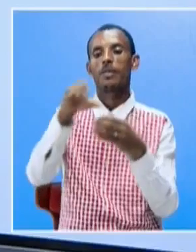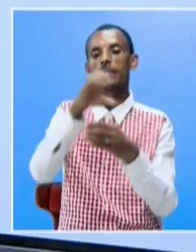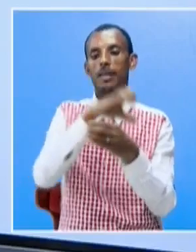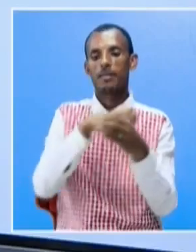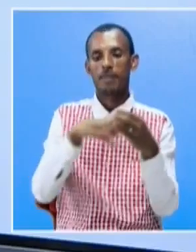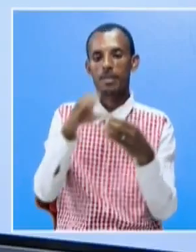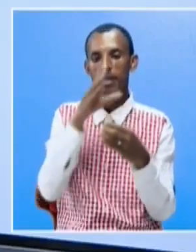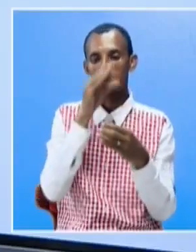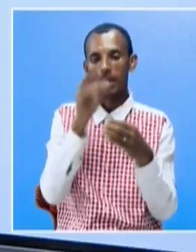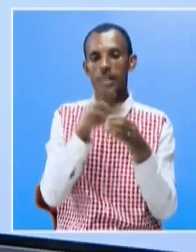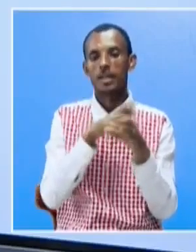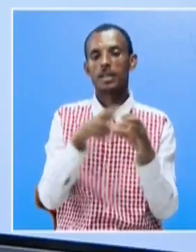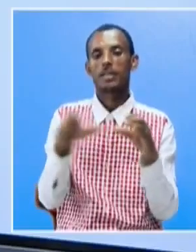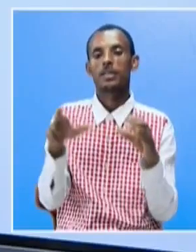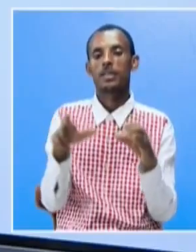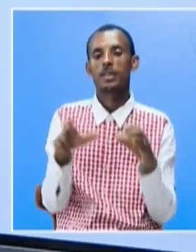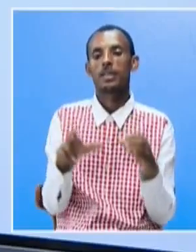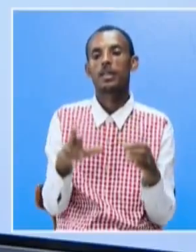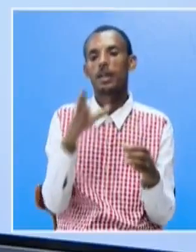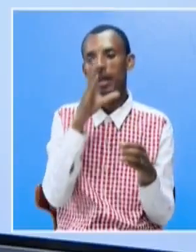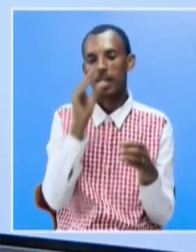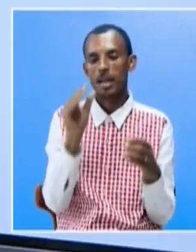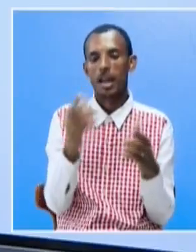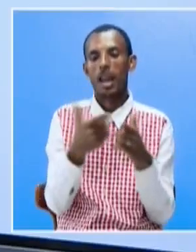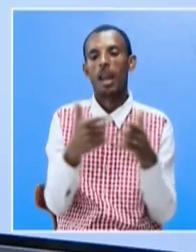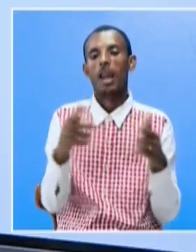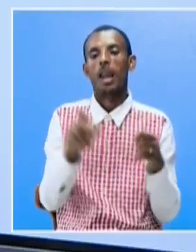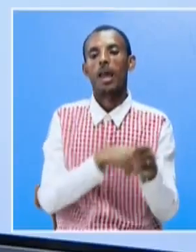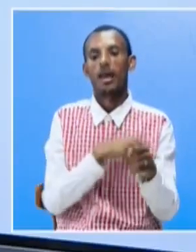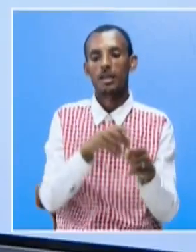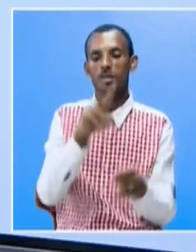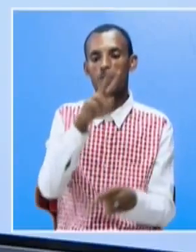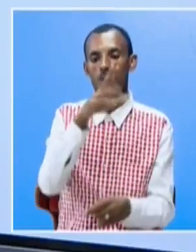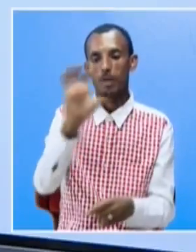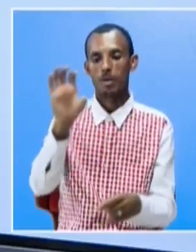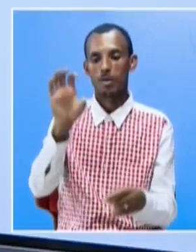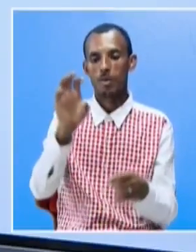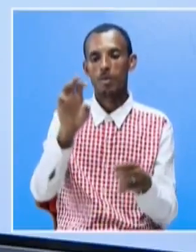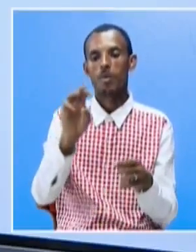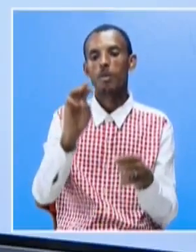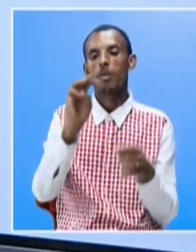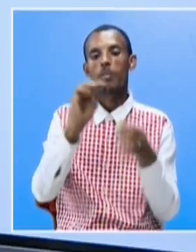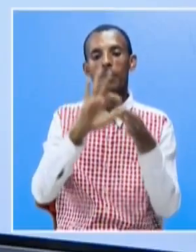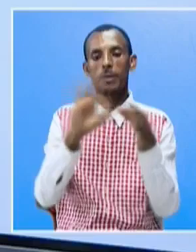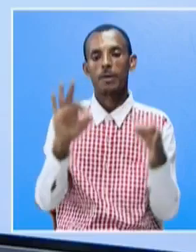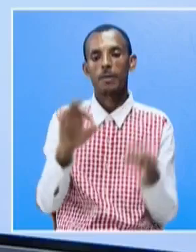region, this length, I mean. So, let's assume this point to be